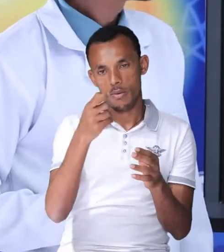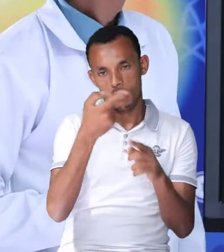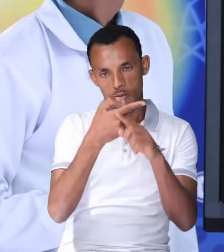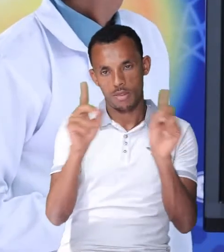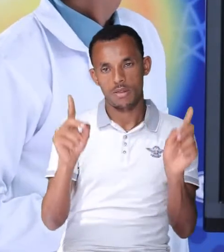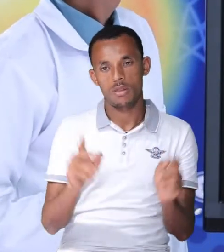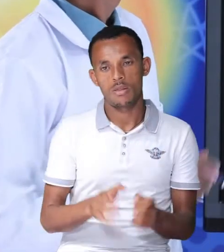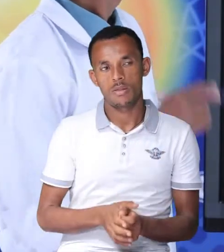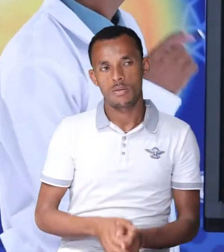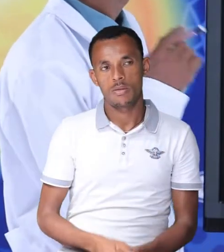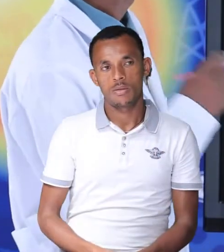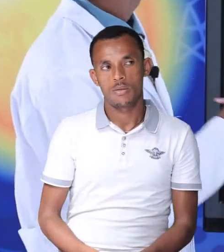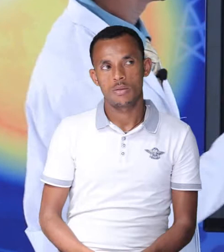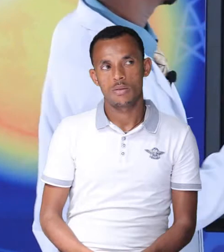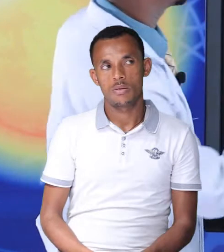differently.